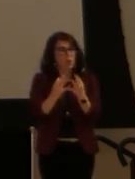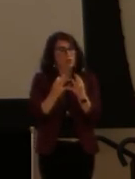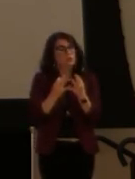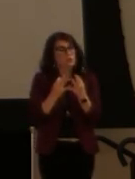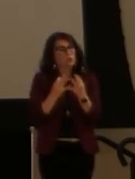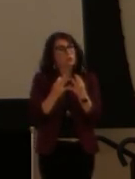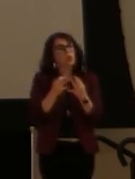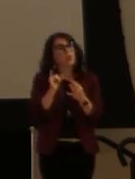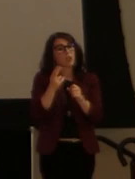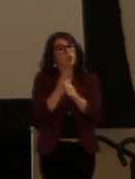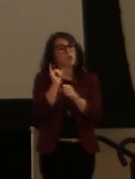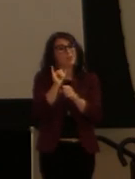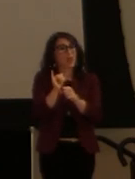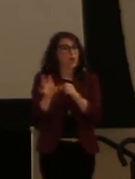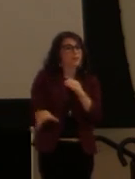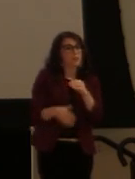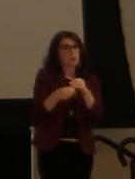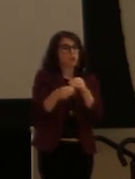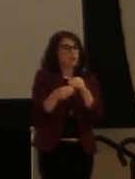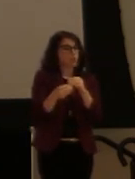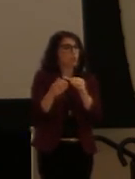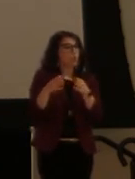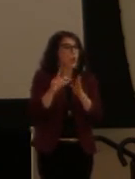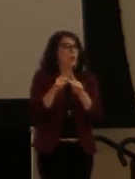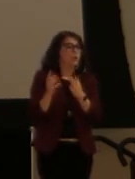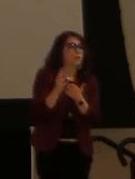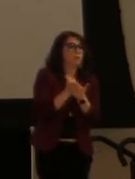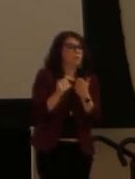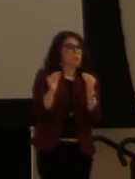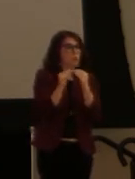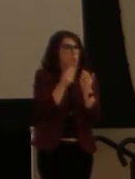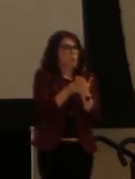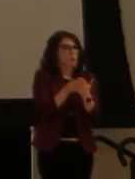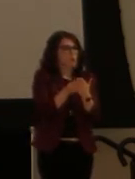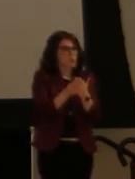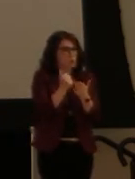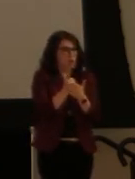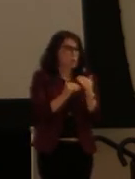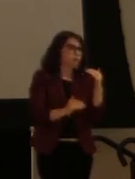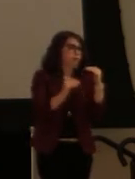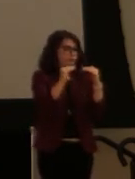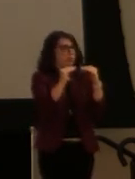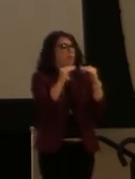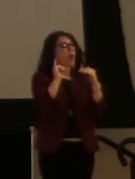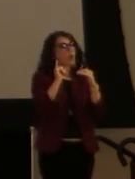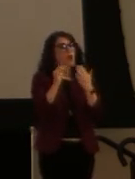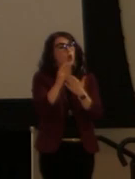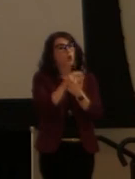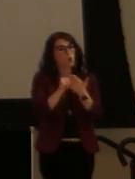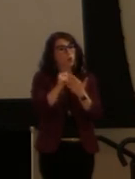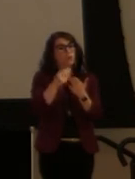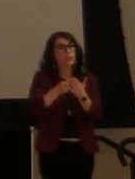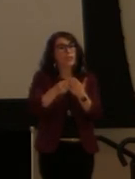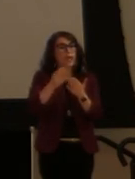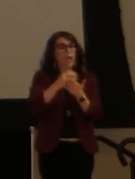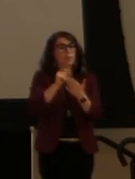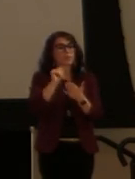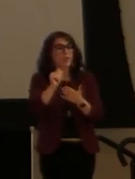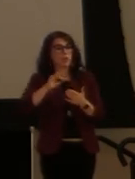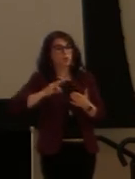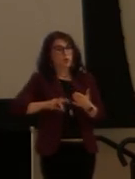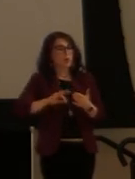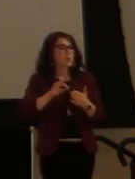that as an additional source of income. And the existing earned income tax credit currently in Ohio is